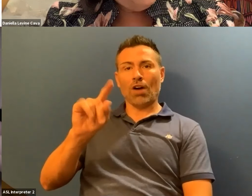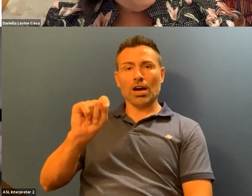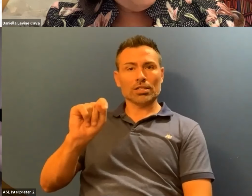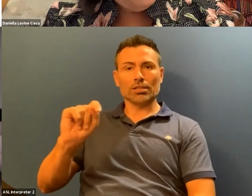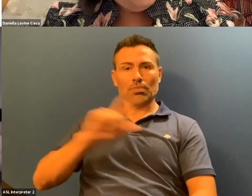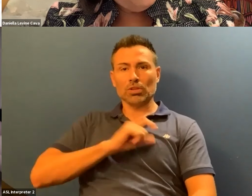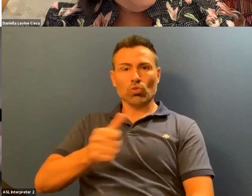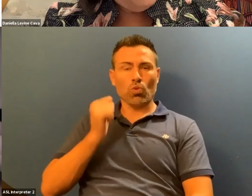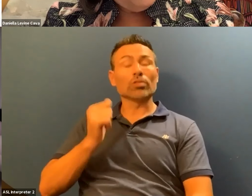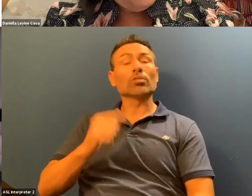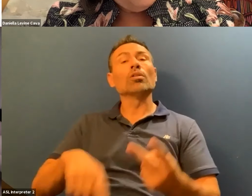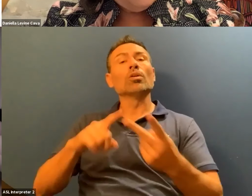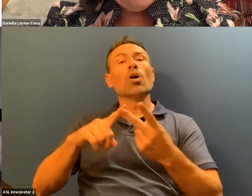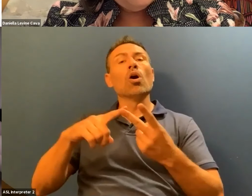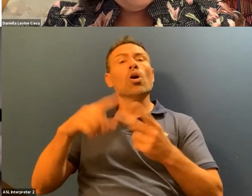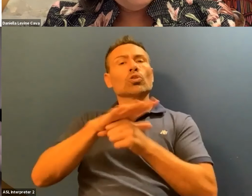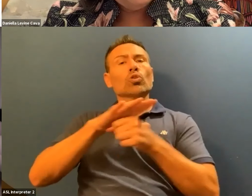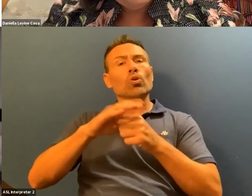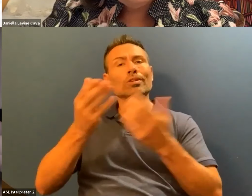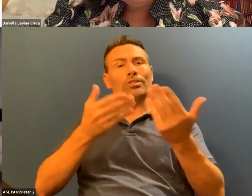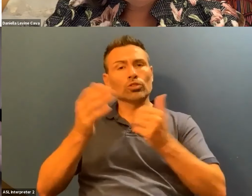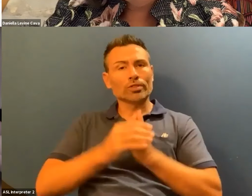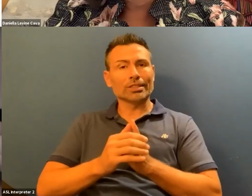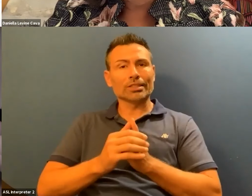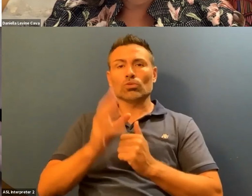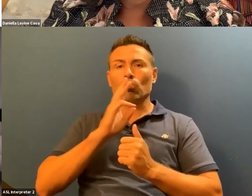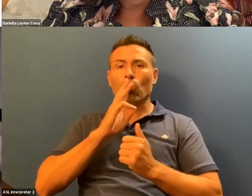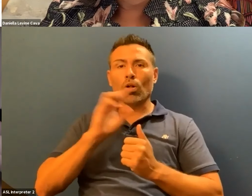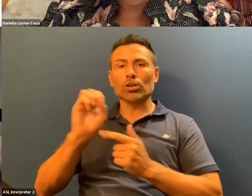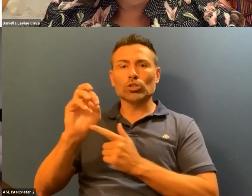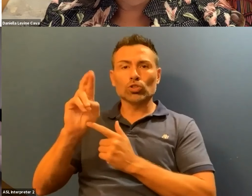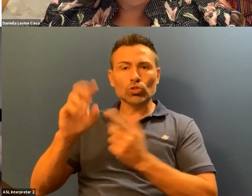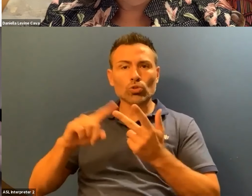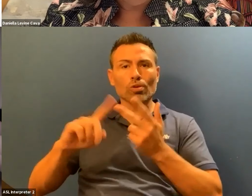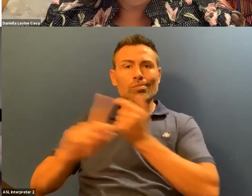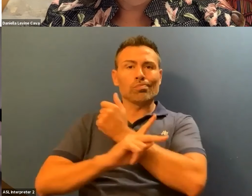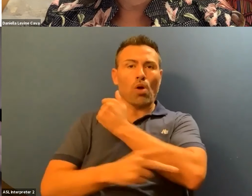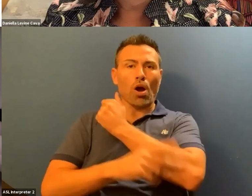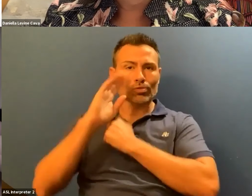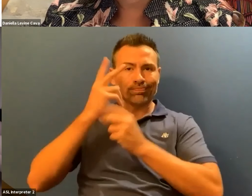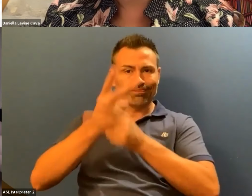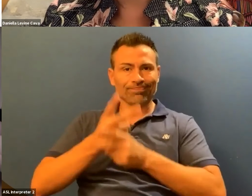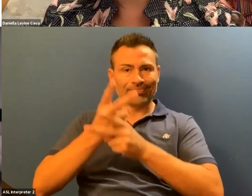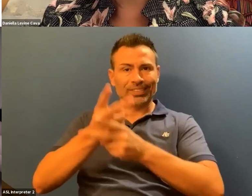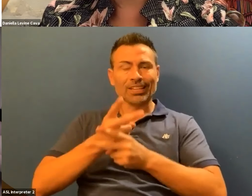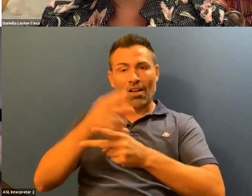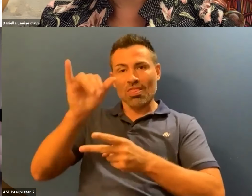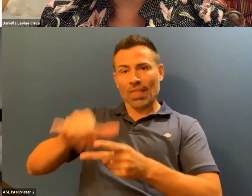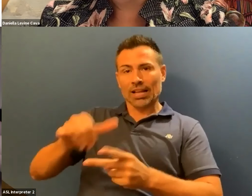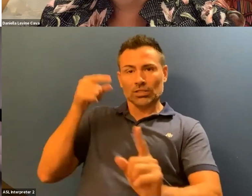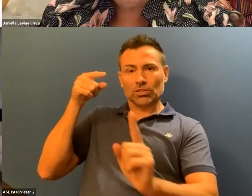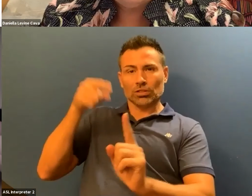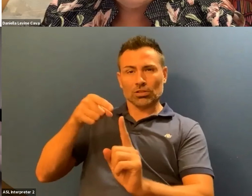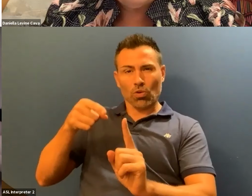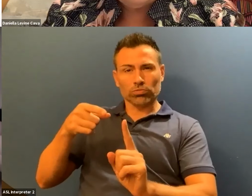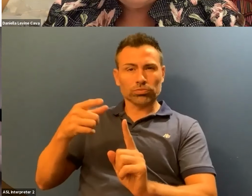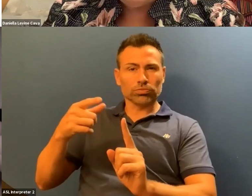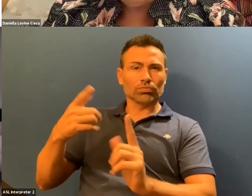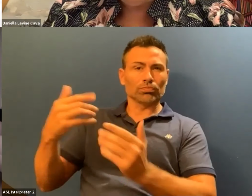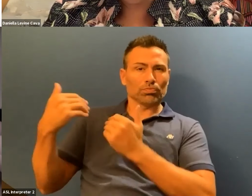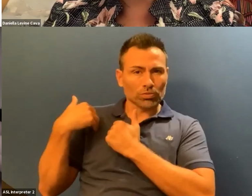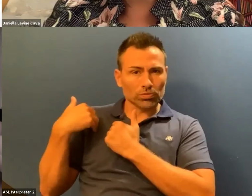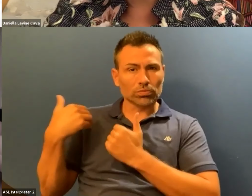sewer. This is what you engage county government to do for you. Now, we're going to go through some difficult times on the horizon, the tail